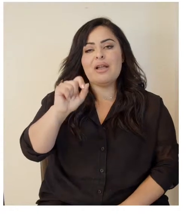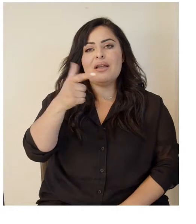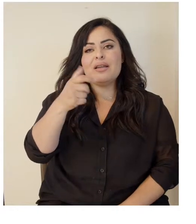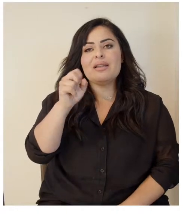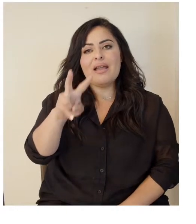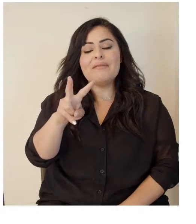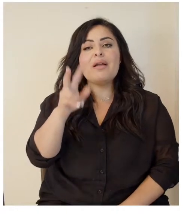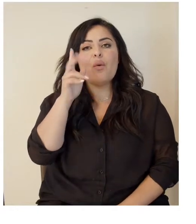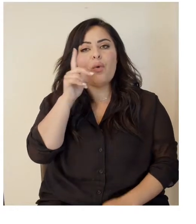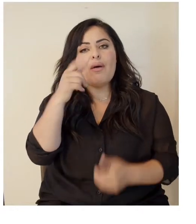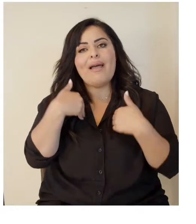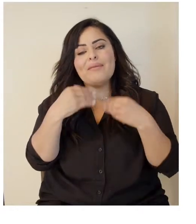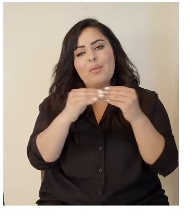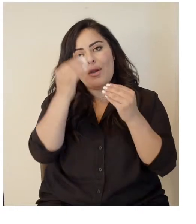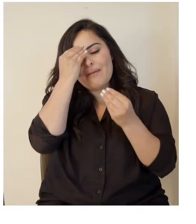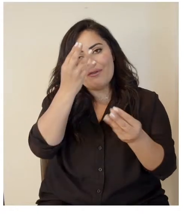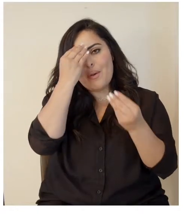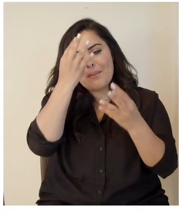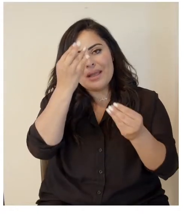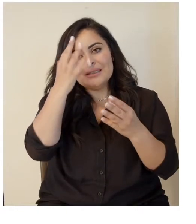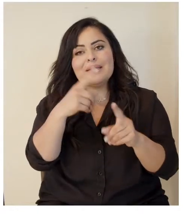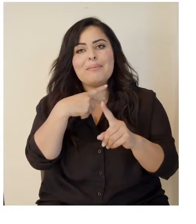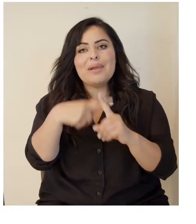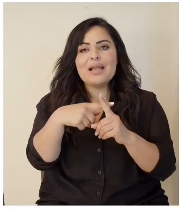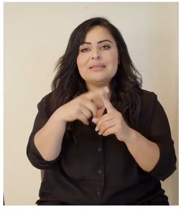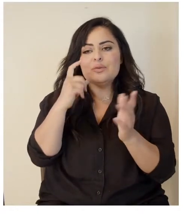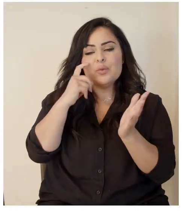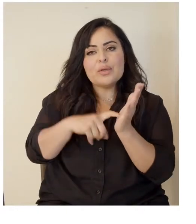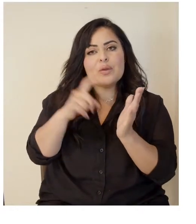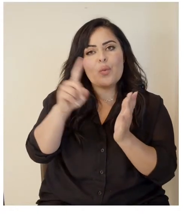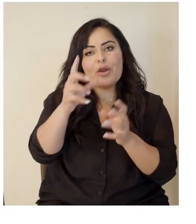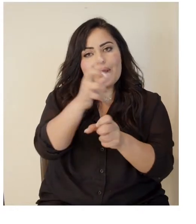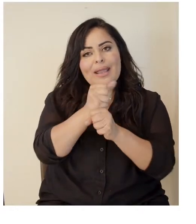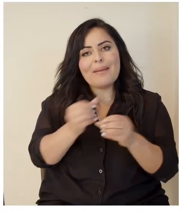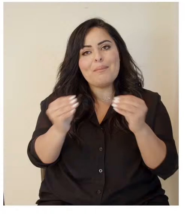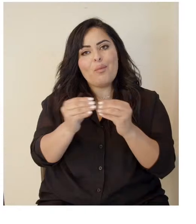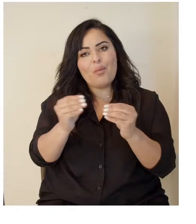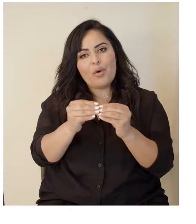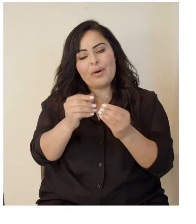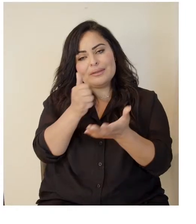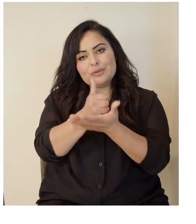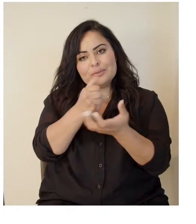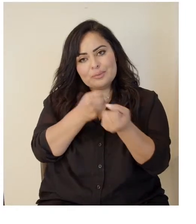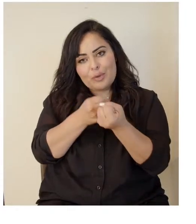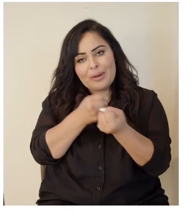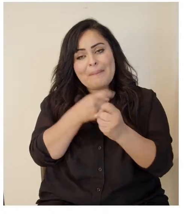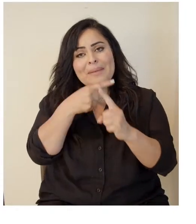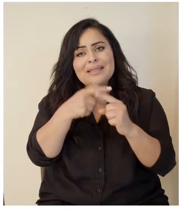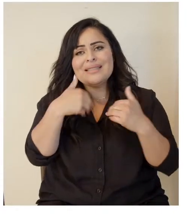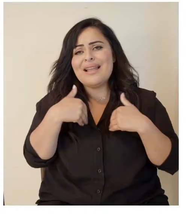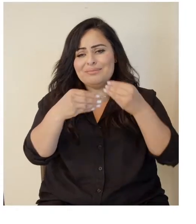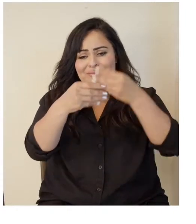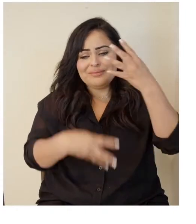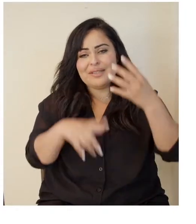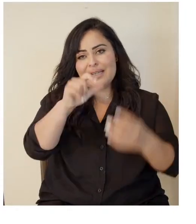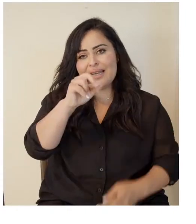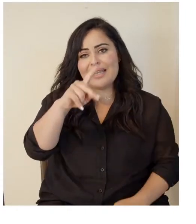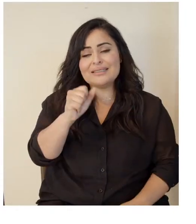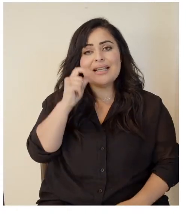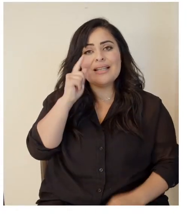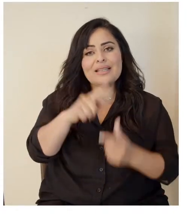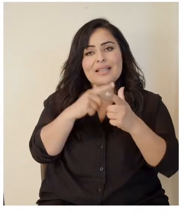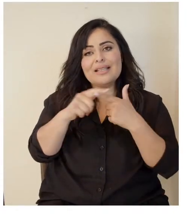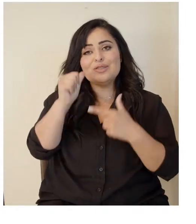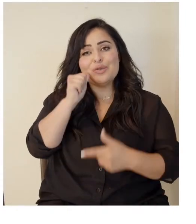your location and have a little bit more informed condition to see where you can go to get a little bit of relief. There's also lots of links on there, and tomorrow we'll be producing